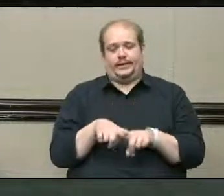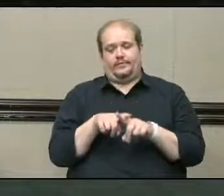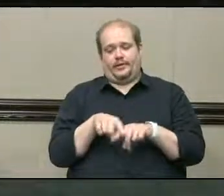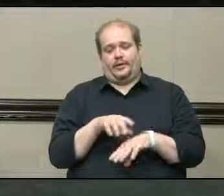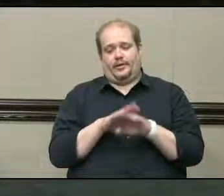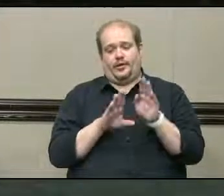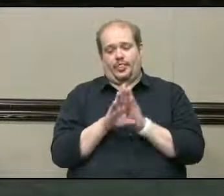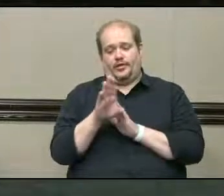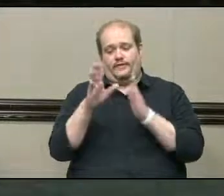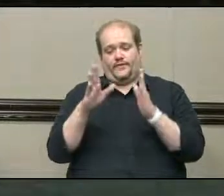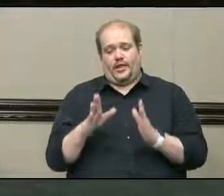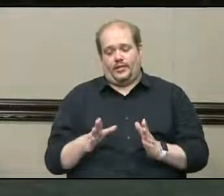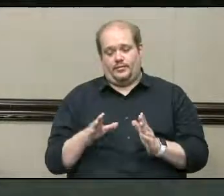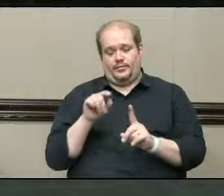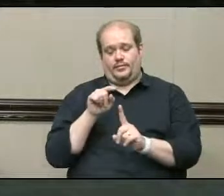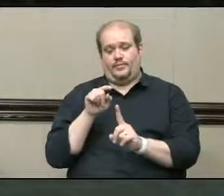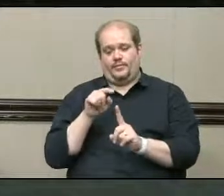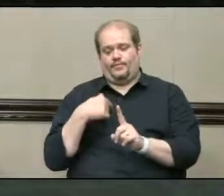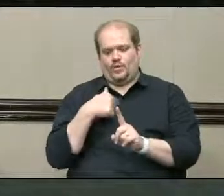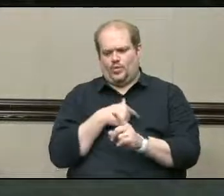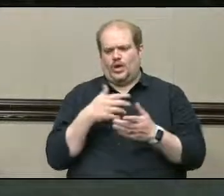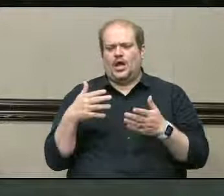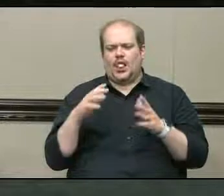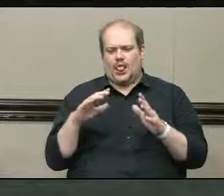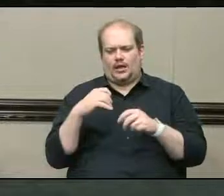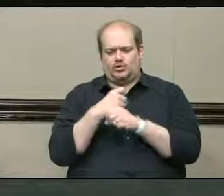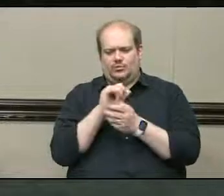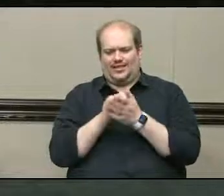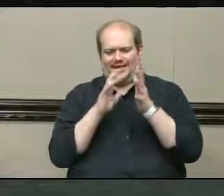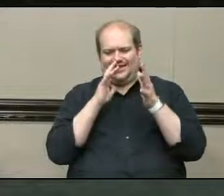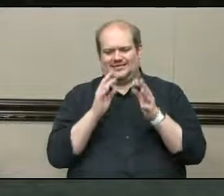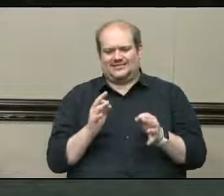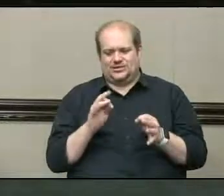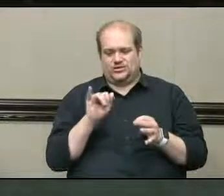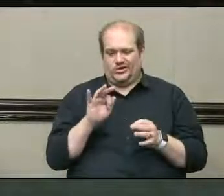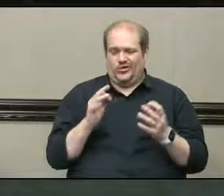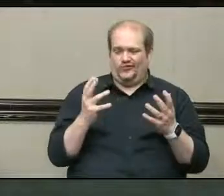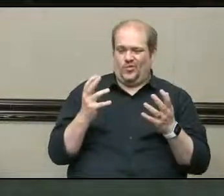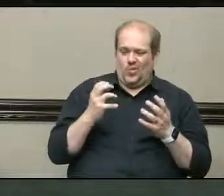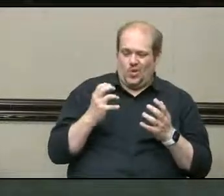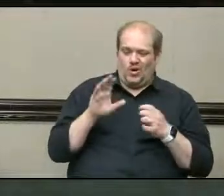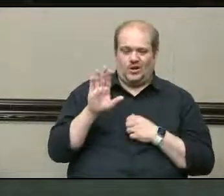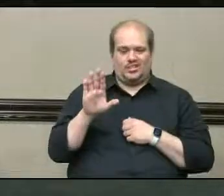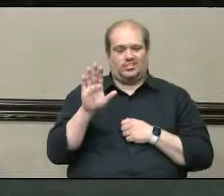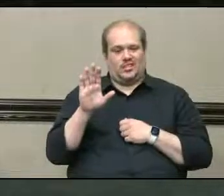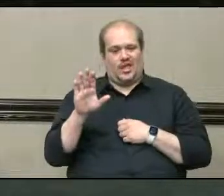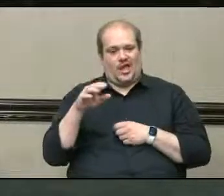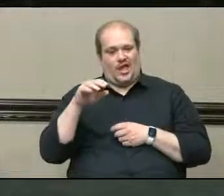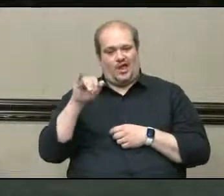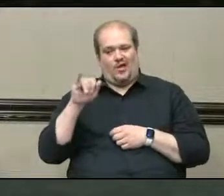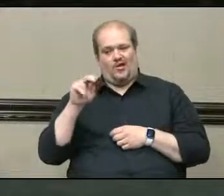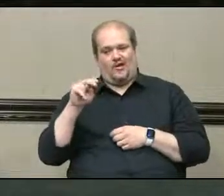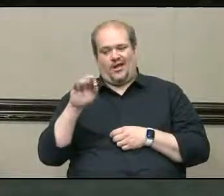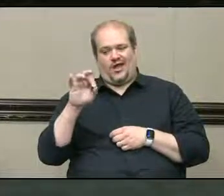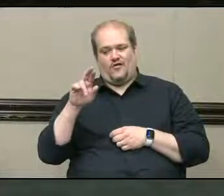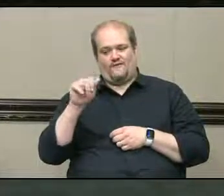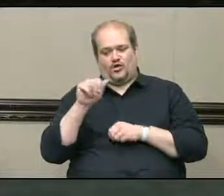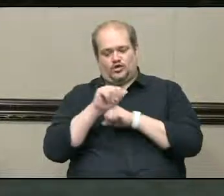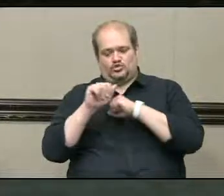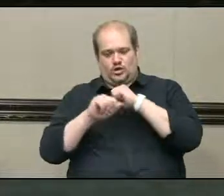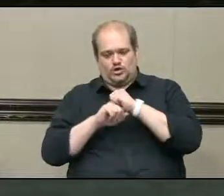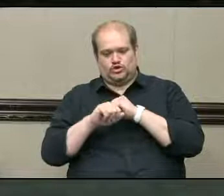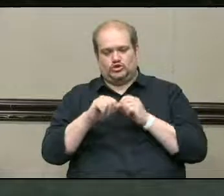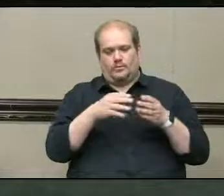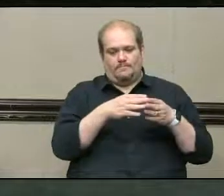on a developer, we allow them to make that decision of whether or not they want their infrastructure to be private or